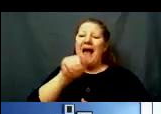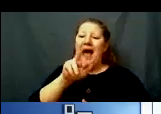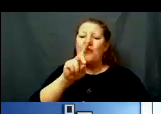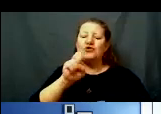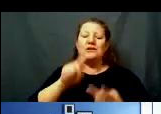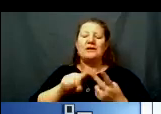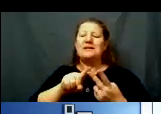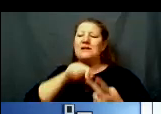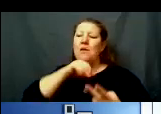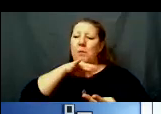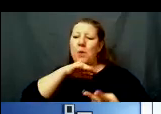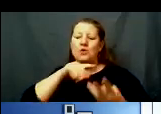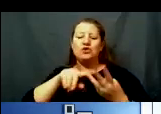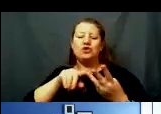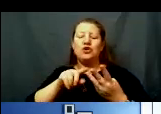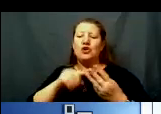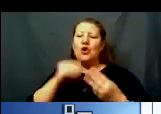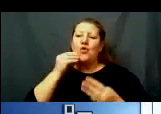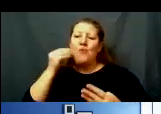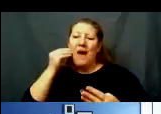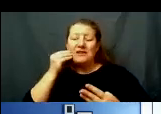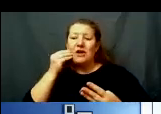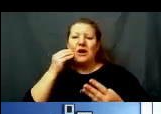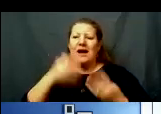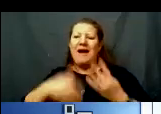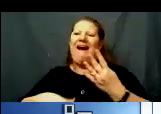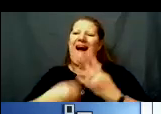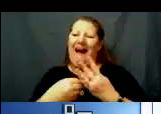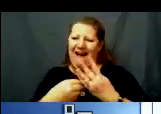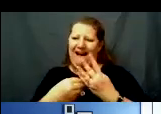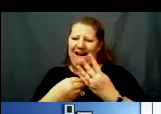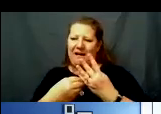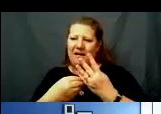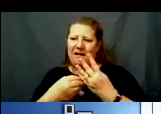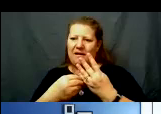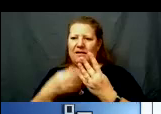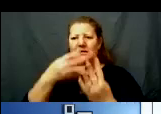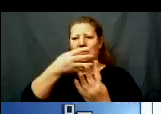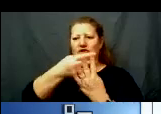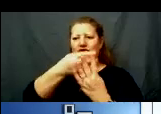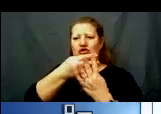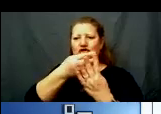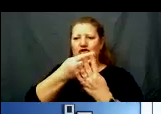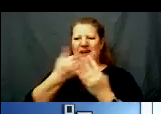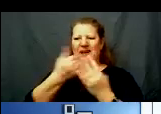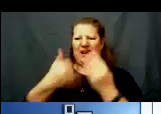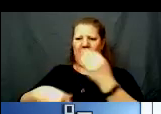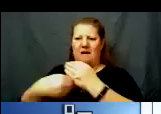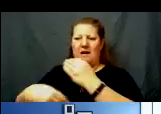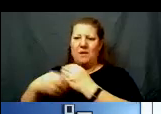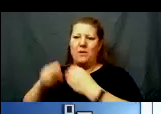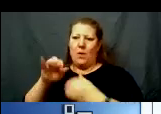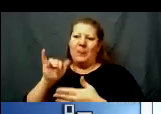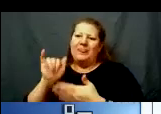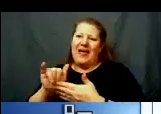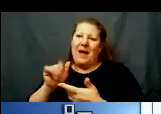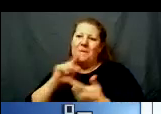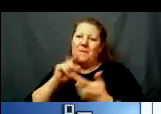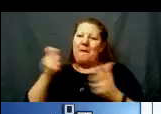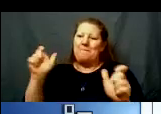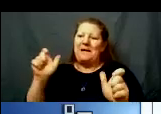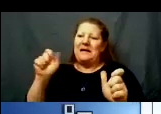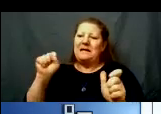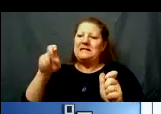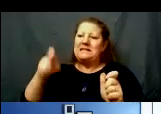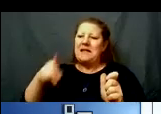and residential communities, but didn't include carceral facilities. So for us, that was a really important step to making